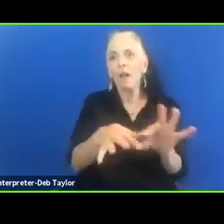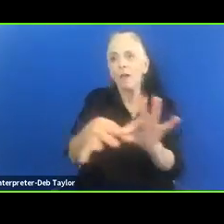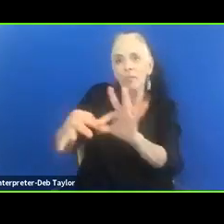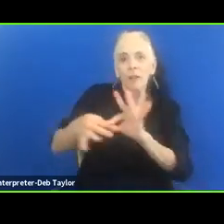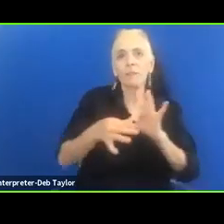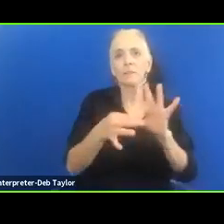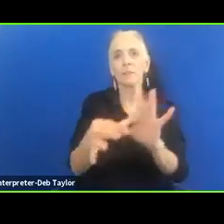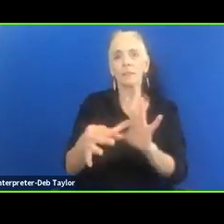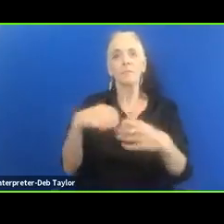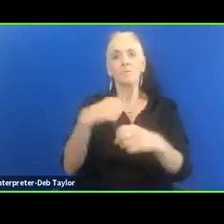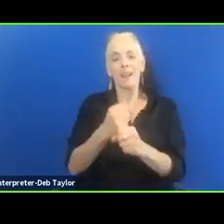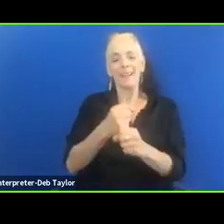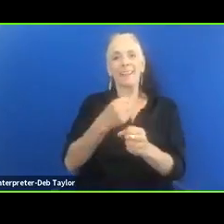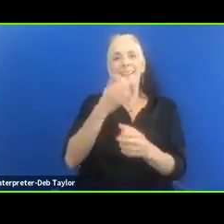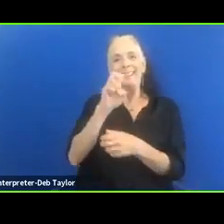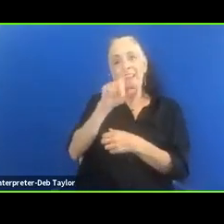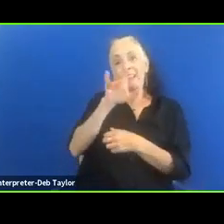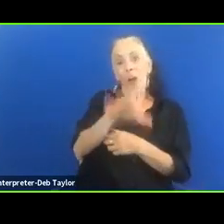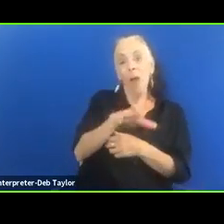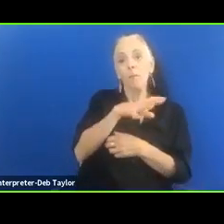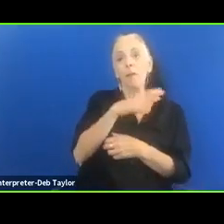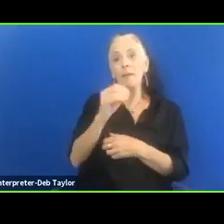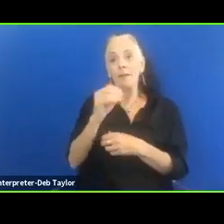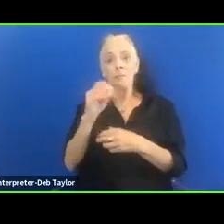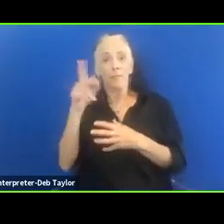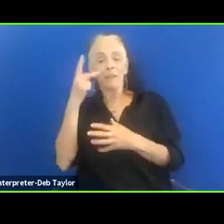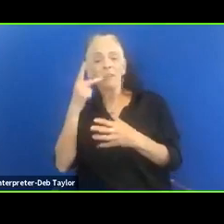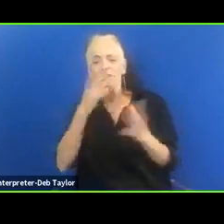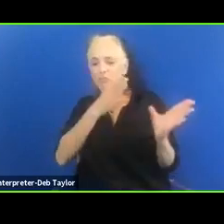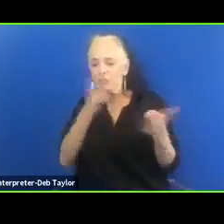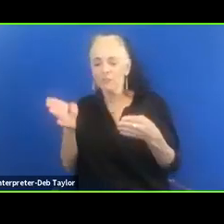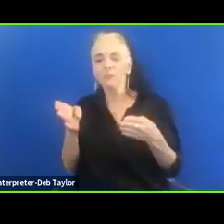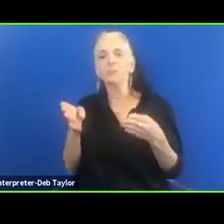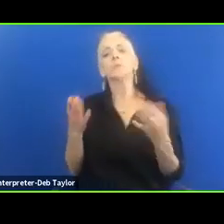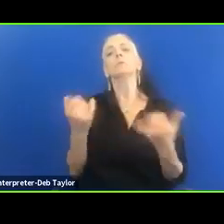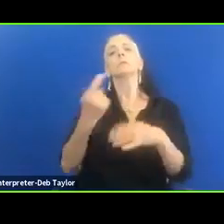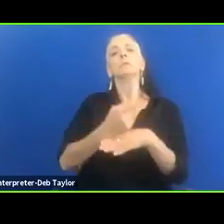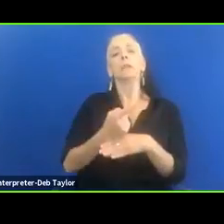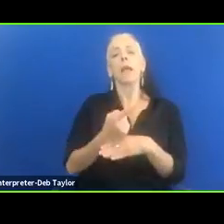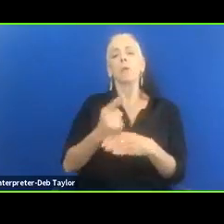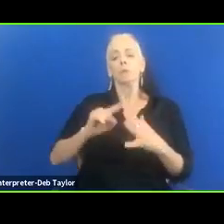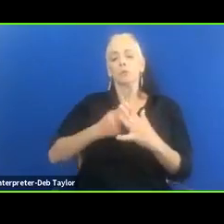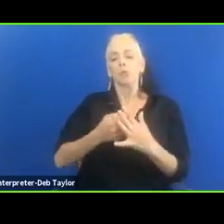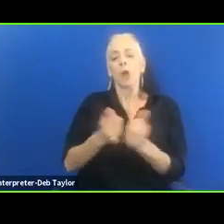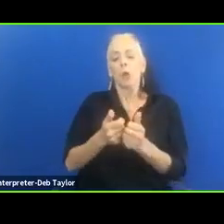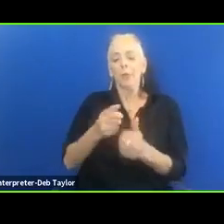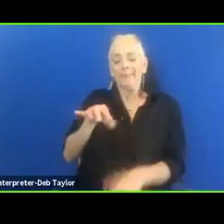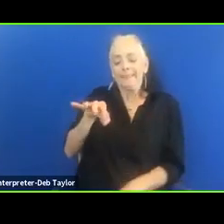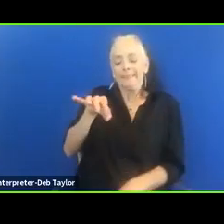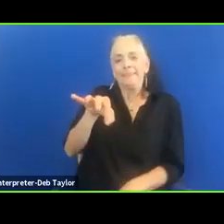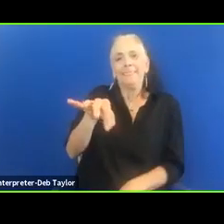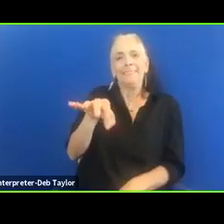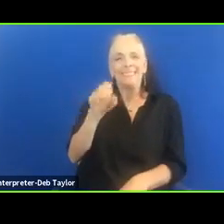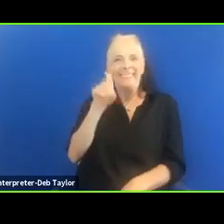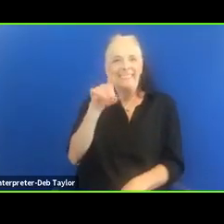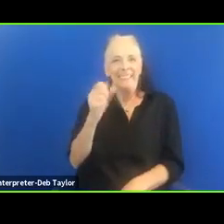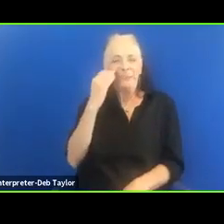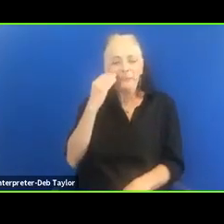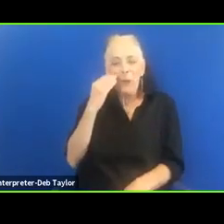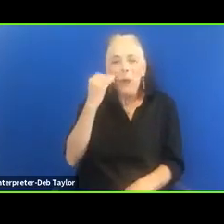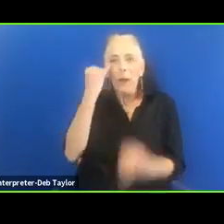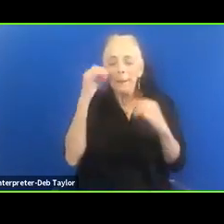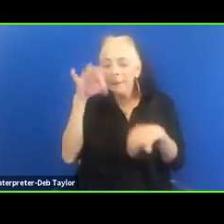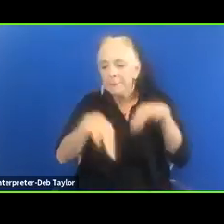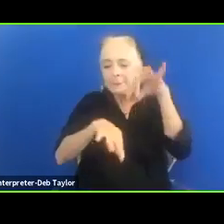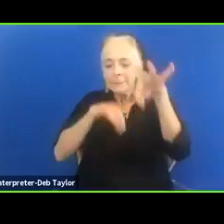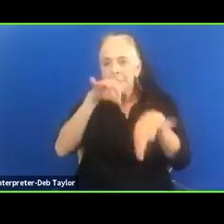need, our intention today is to plant seeds together, to lead with our hearts in building real solutions and strategies that